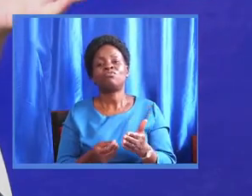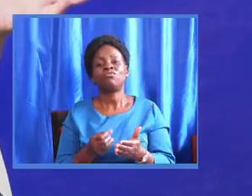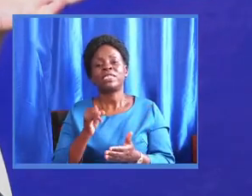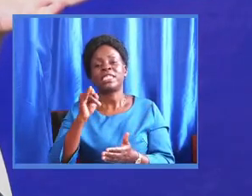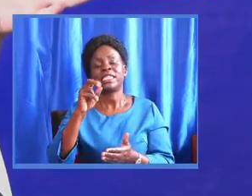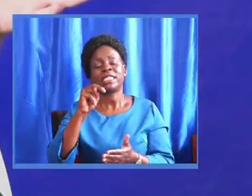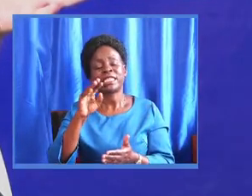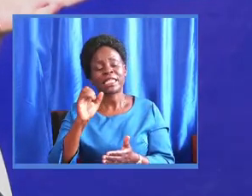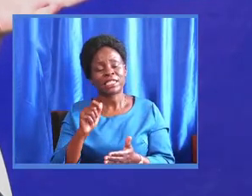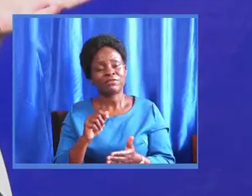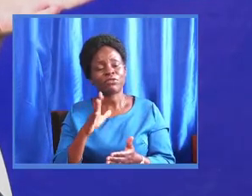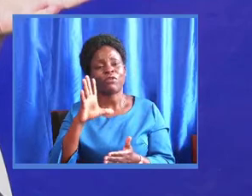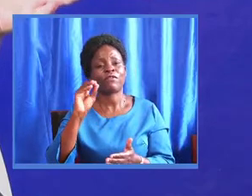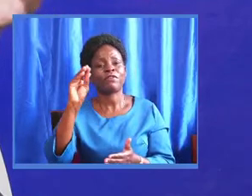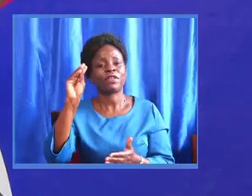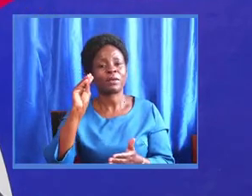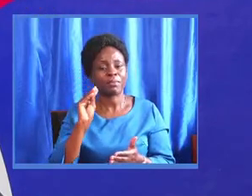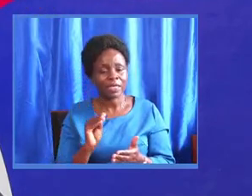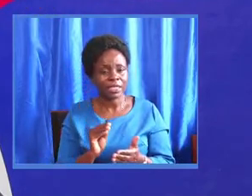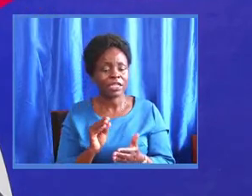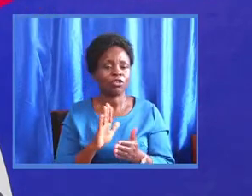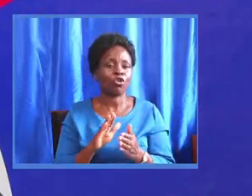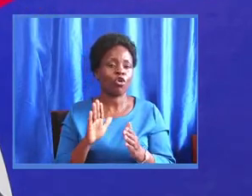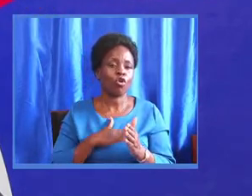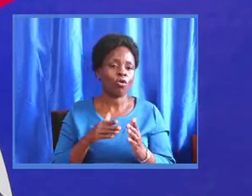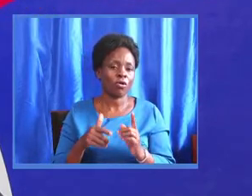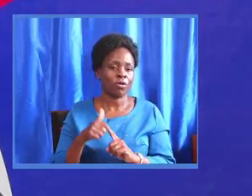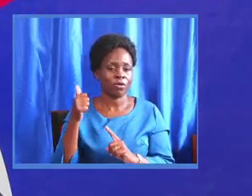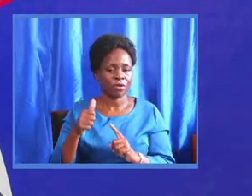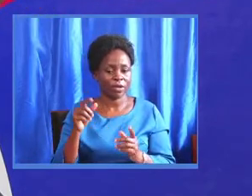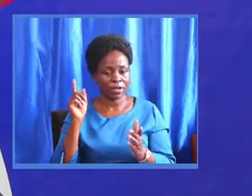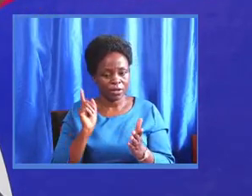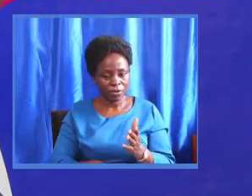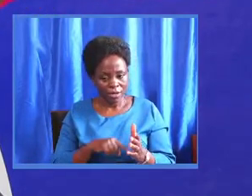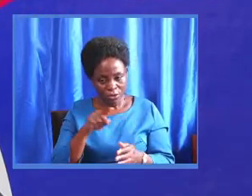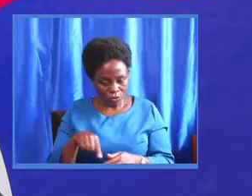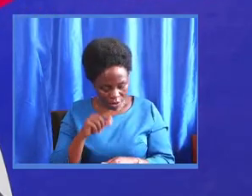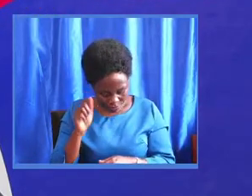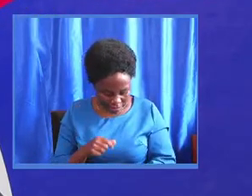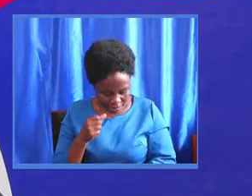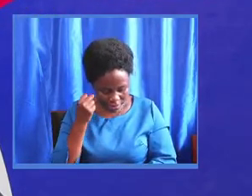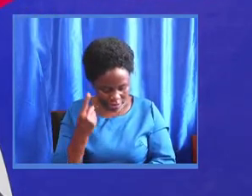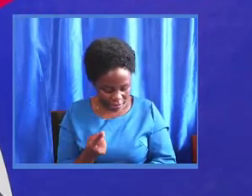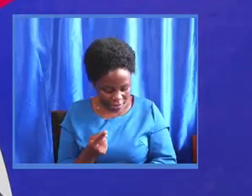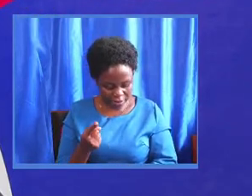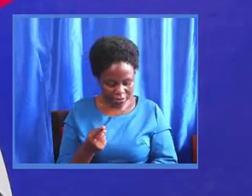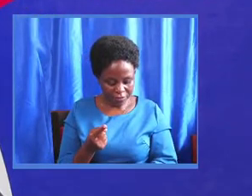rebate on rent. See, what people also must understand,